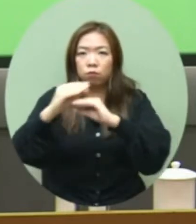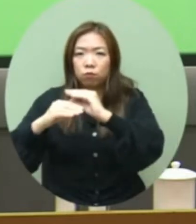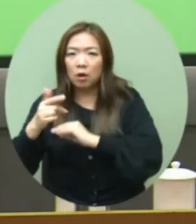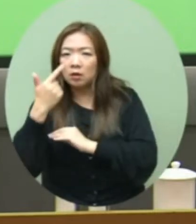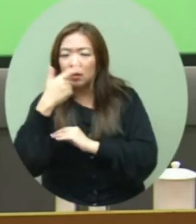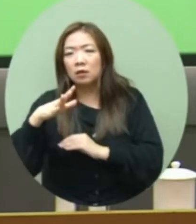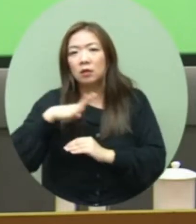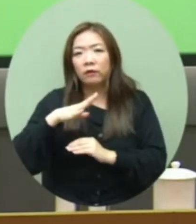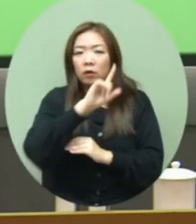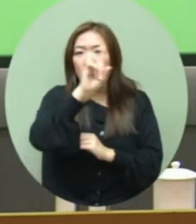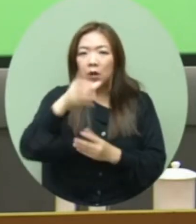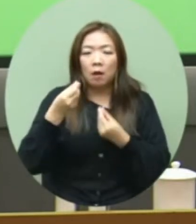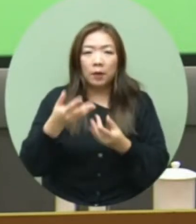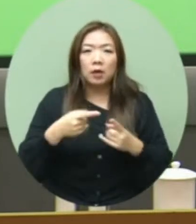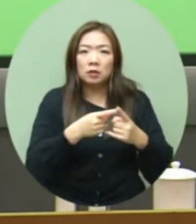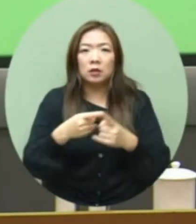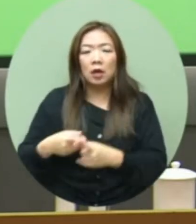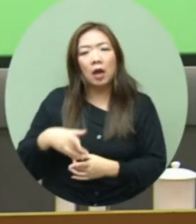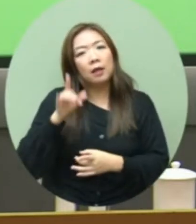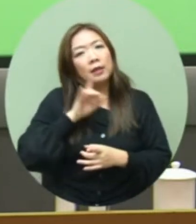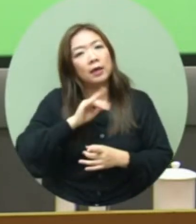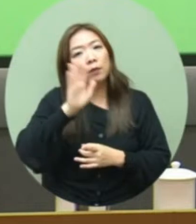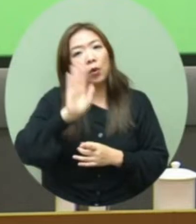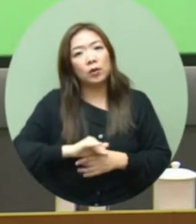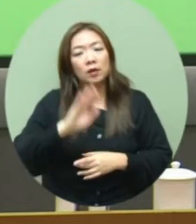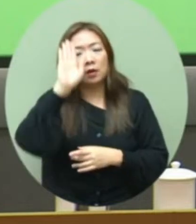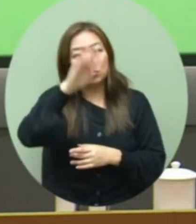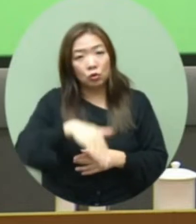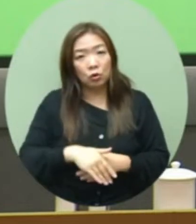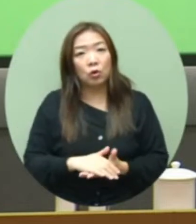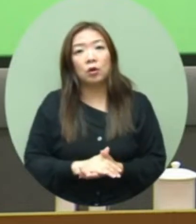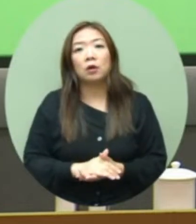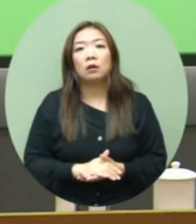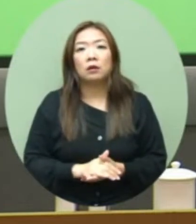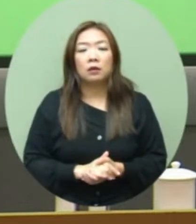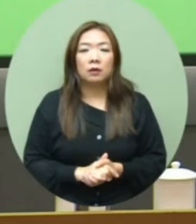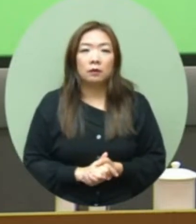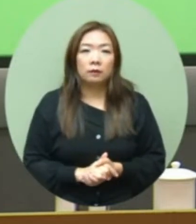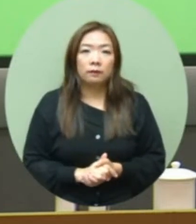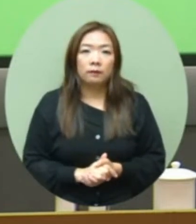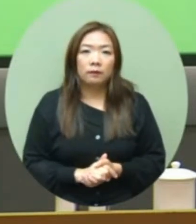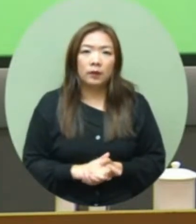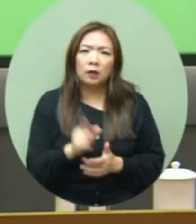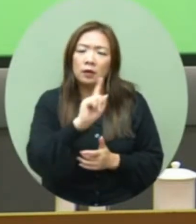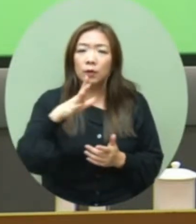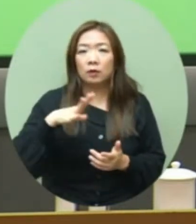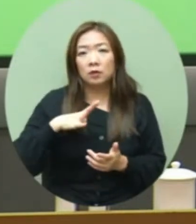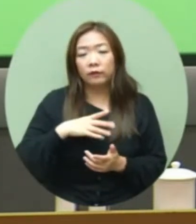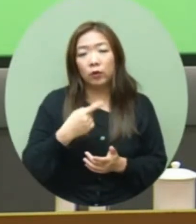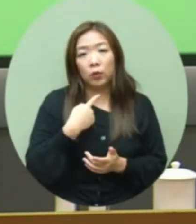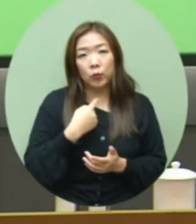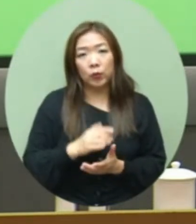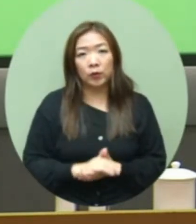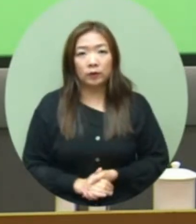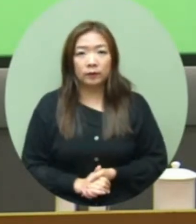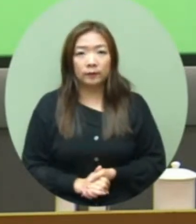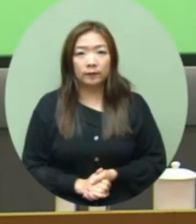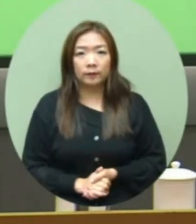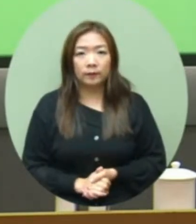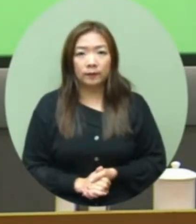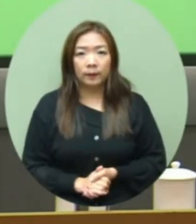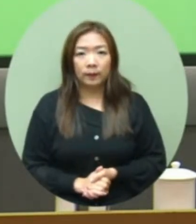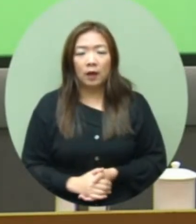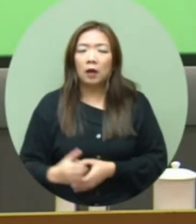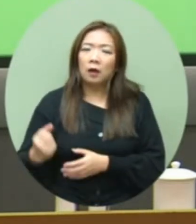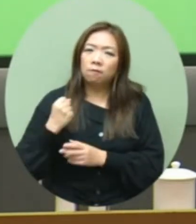Now, there will be projects due for completion in the 5 and 10 years' time in the Northern Metropolis, and people will see